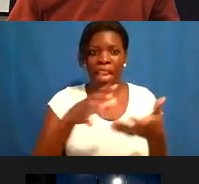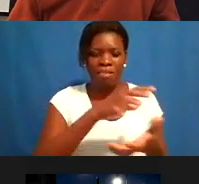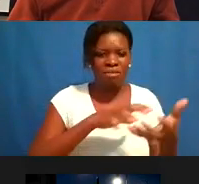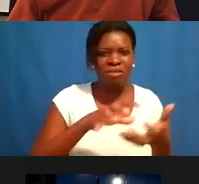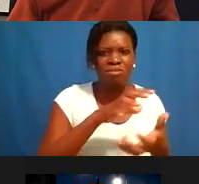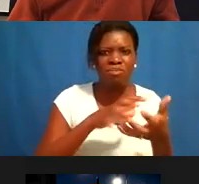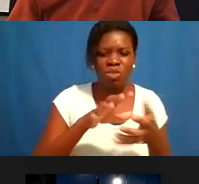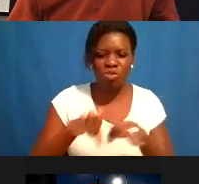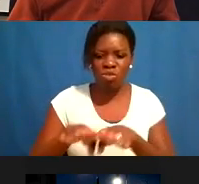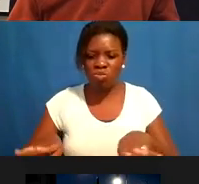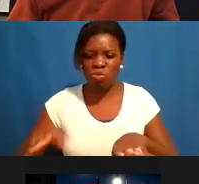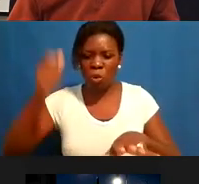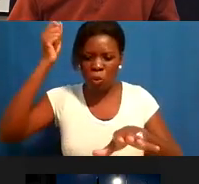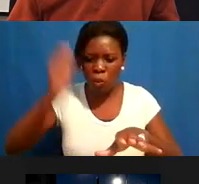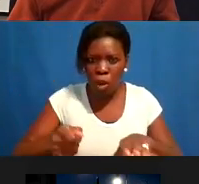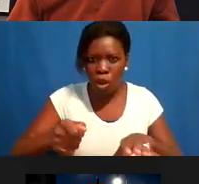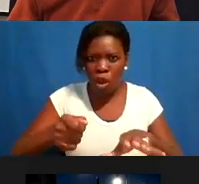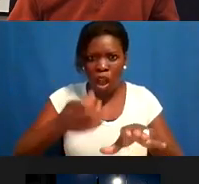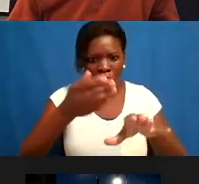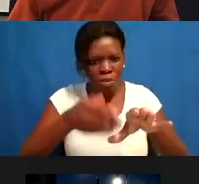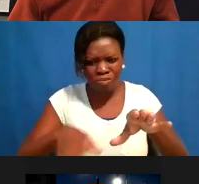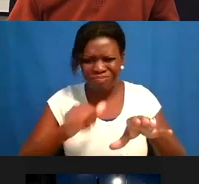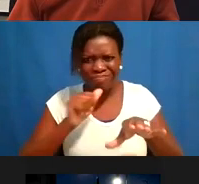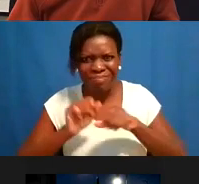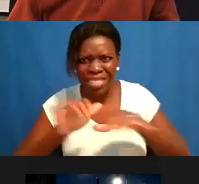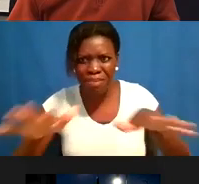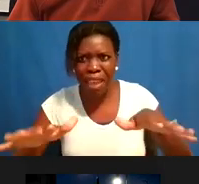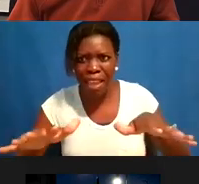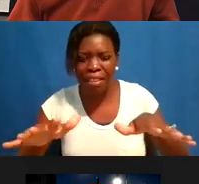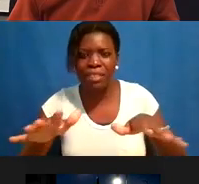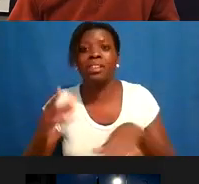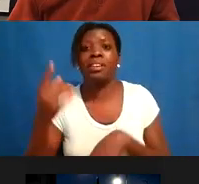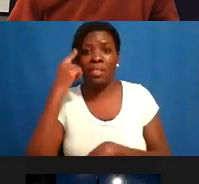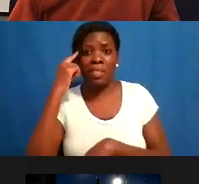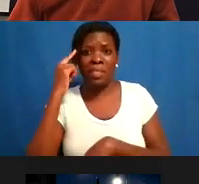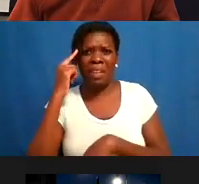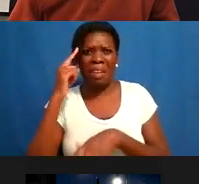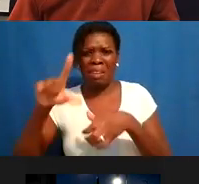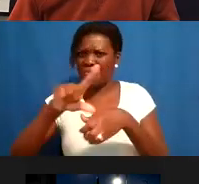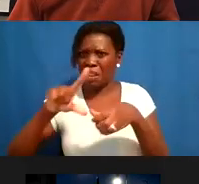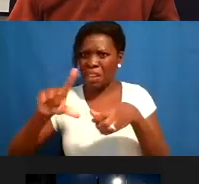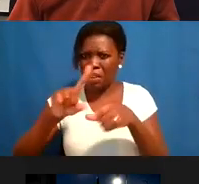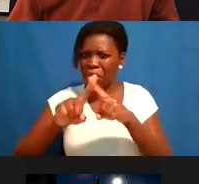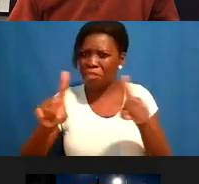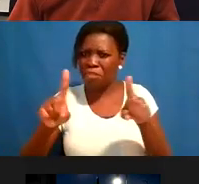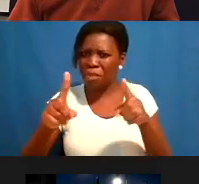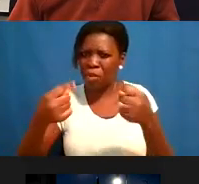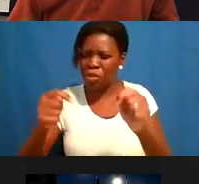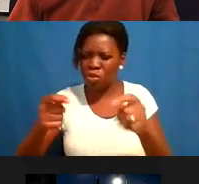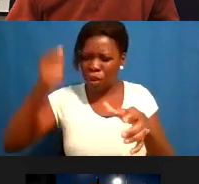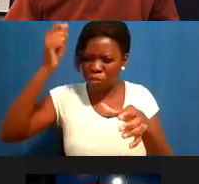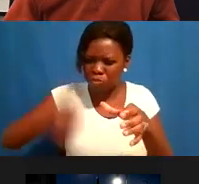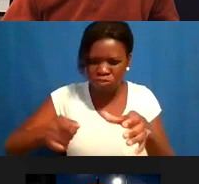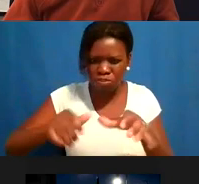it with a hammer. It doesn't splash. We thought that it's a liquid, but when we try to beat it with a hammer, it